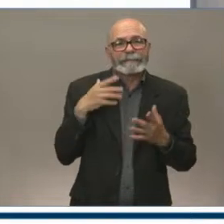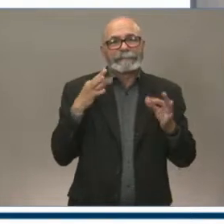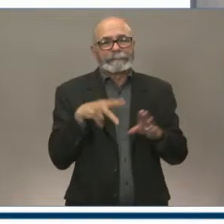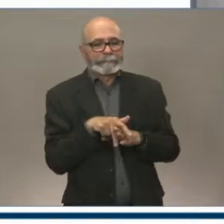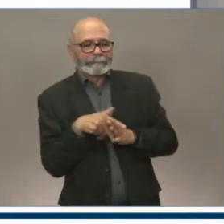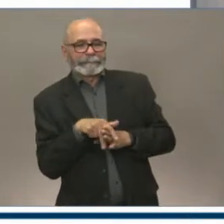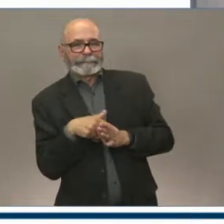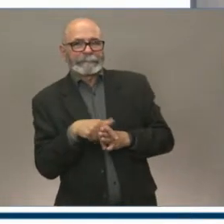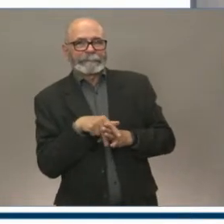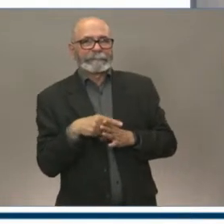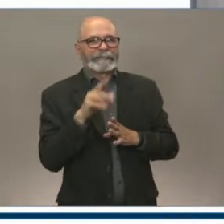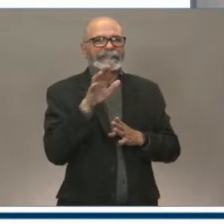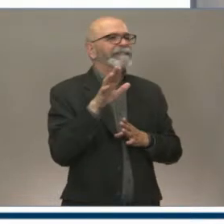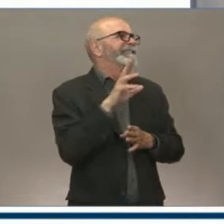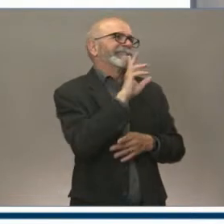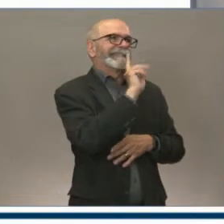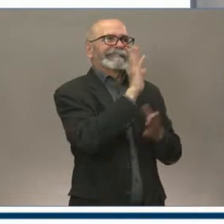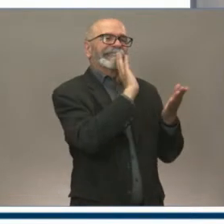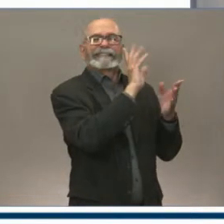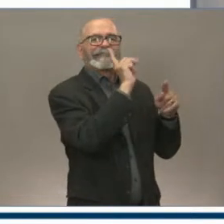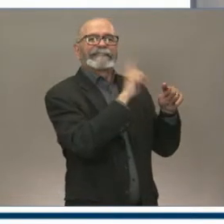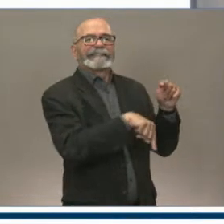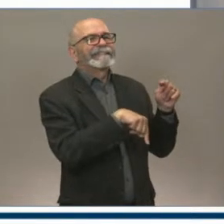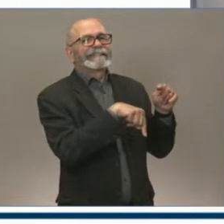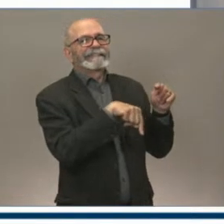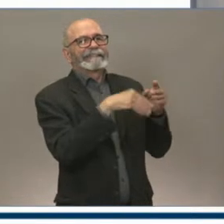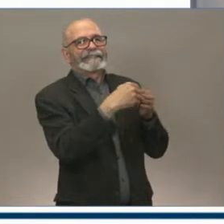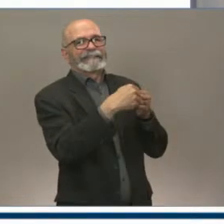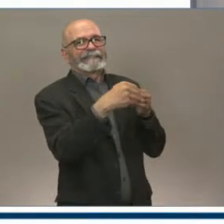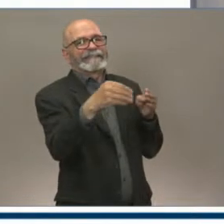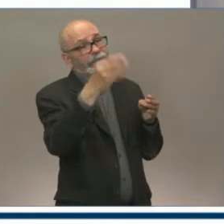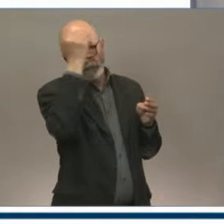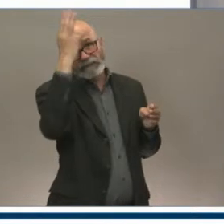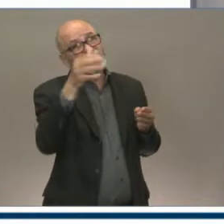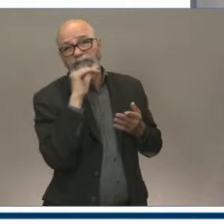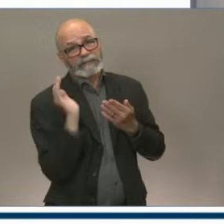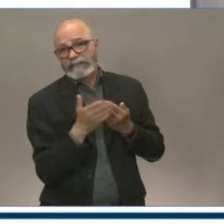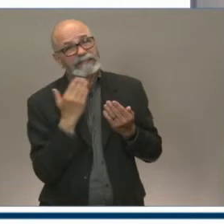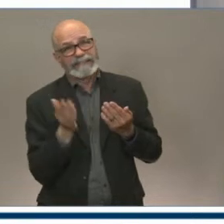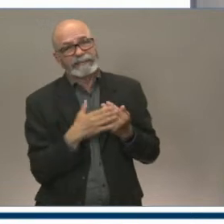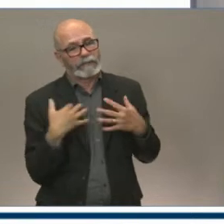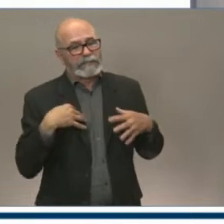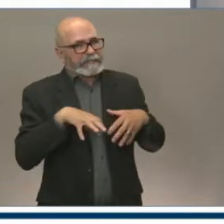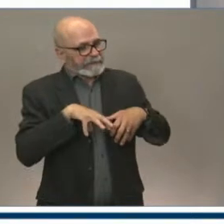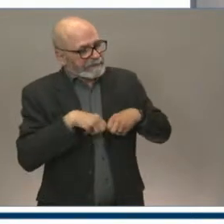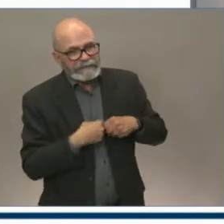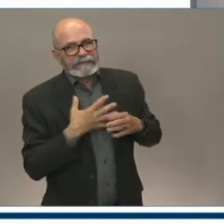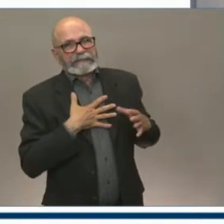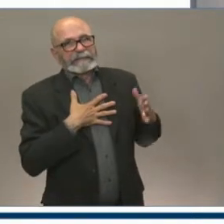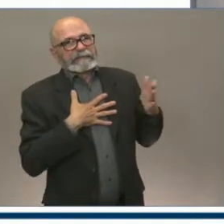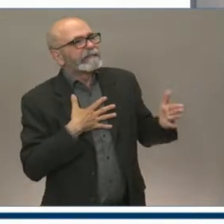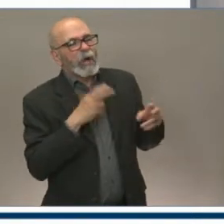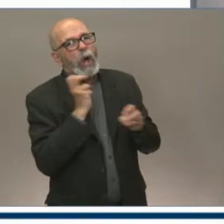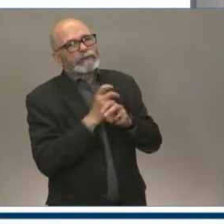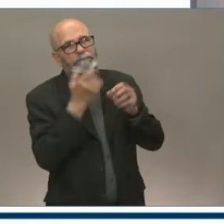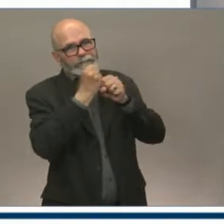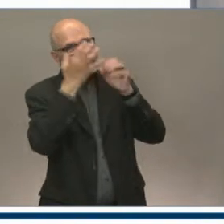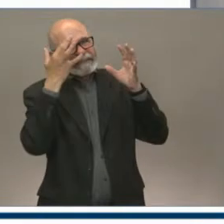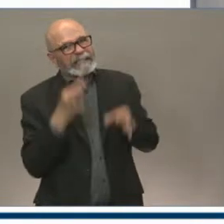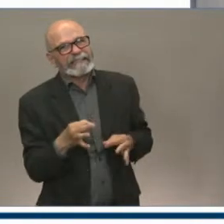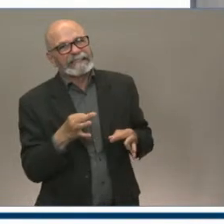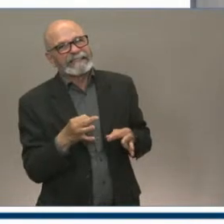our province unless it was essential. But we know that variants came into this province from out of province. So that was early action that we thought